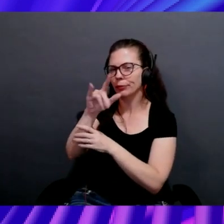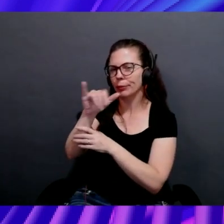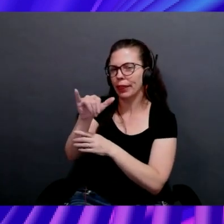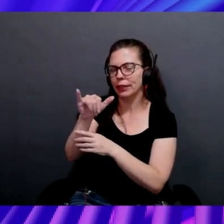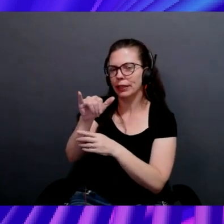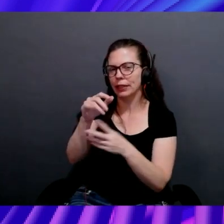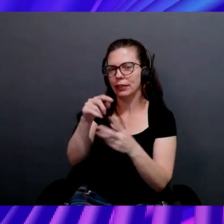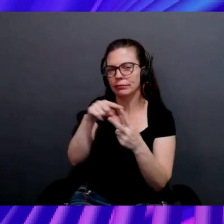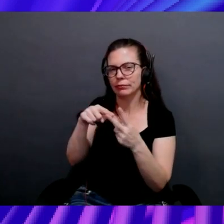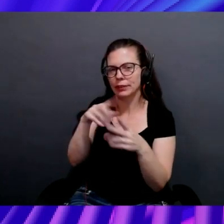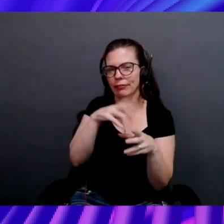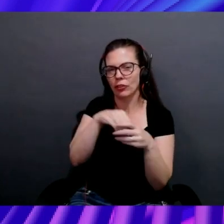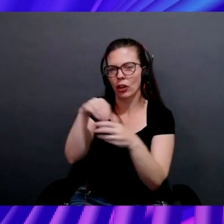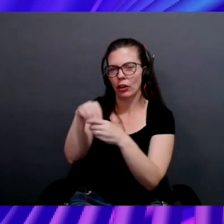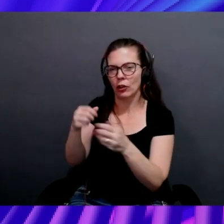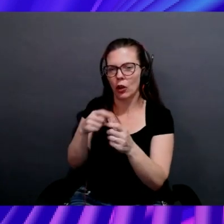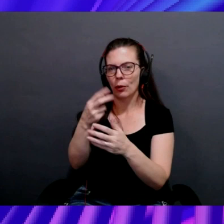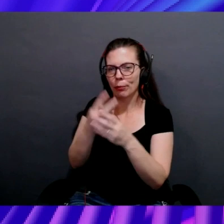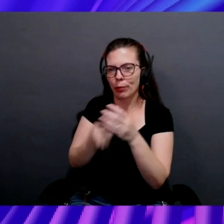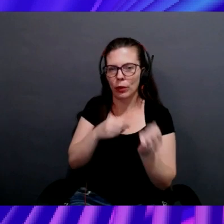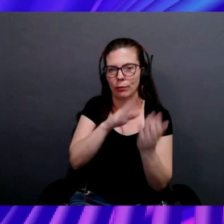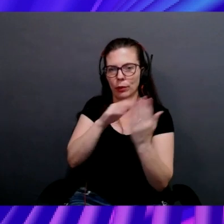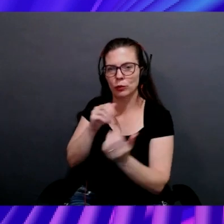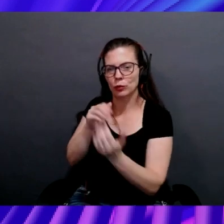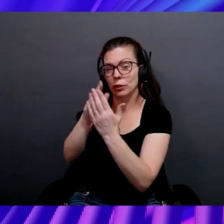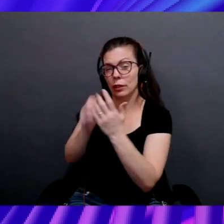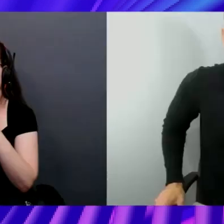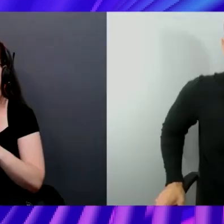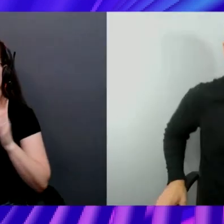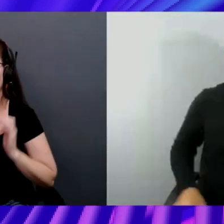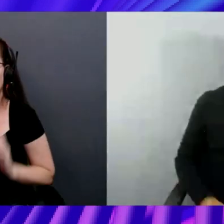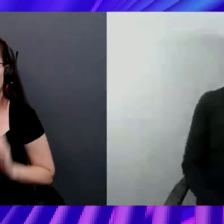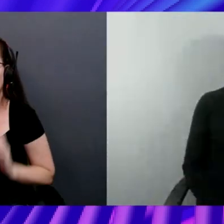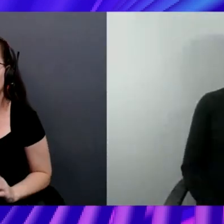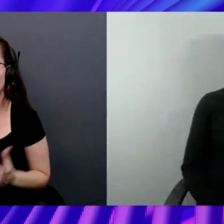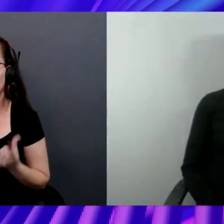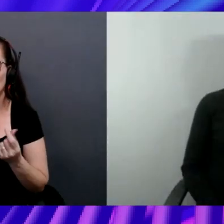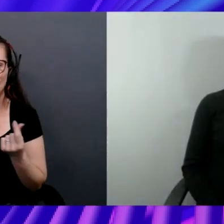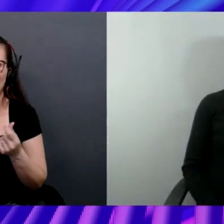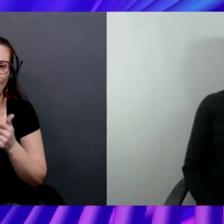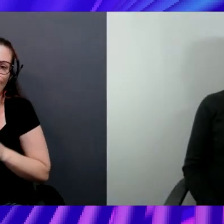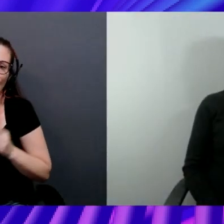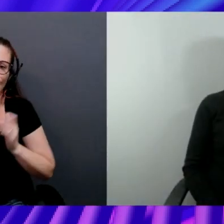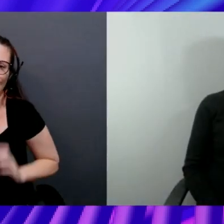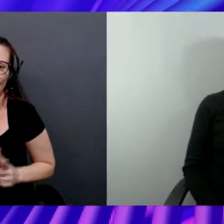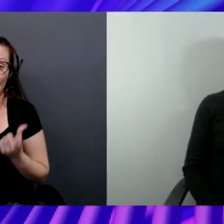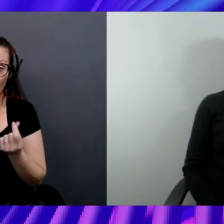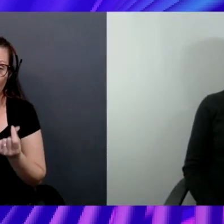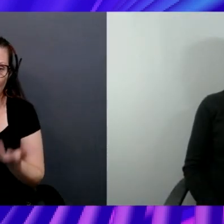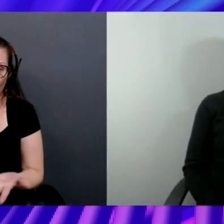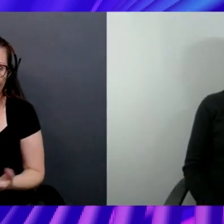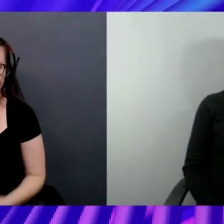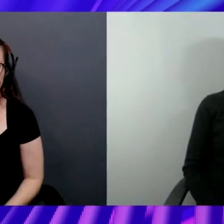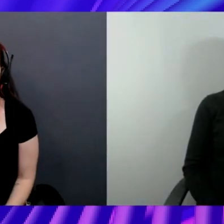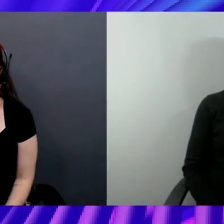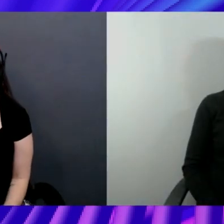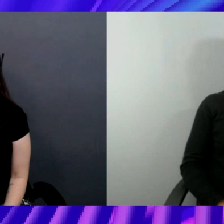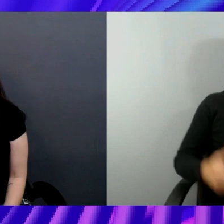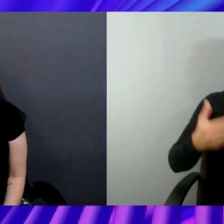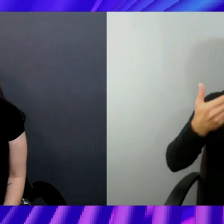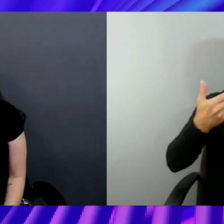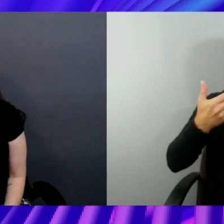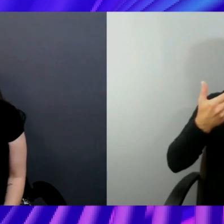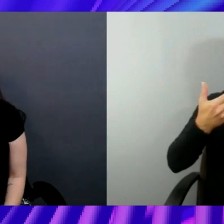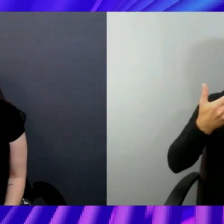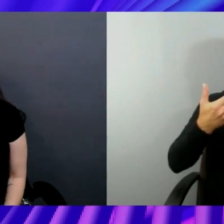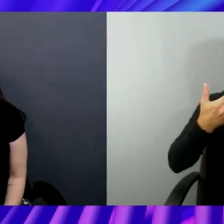what most customers are doing? What are most customers doing with that? So I find that a lot of the customers I speak